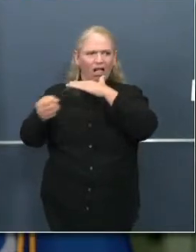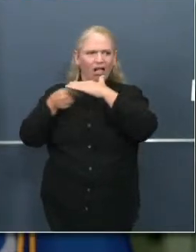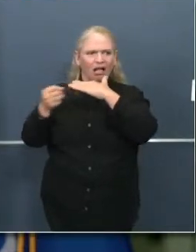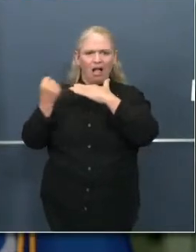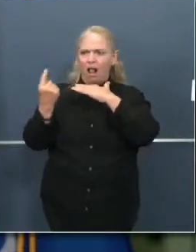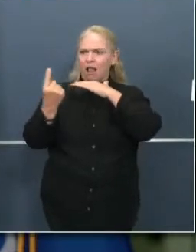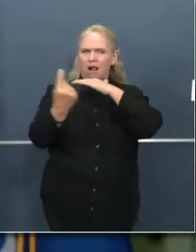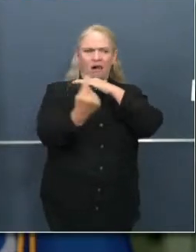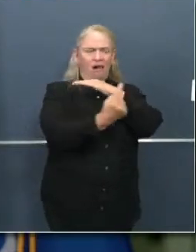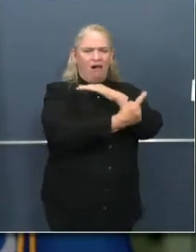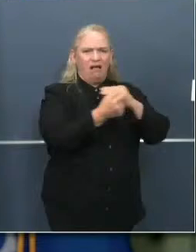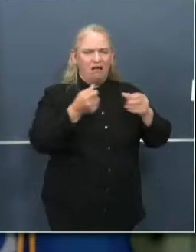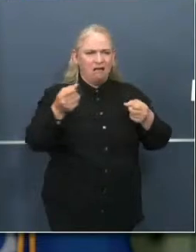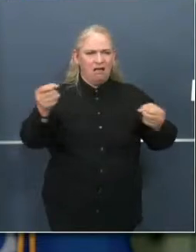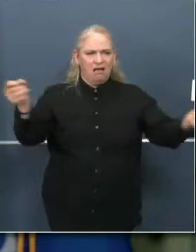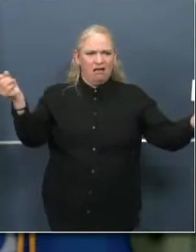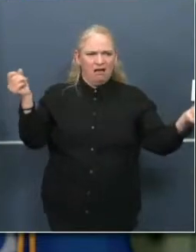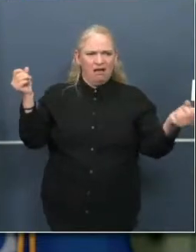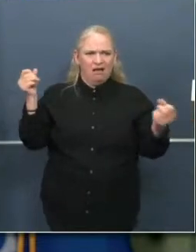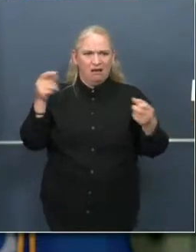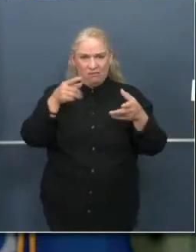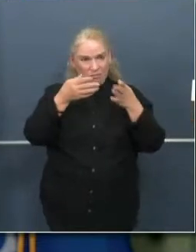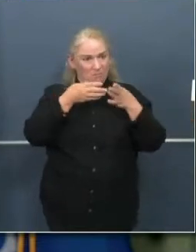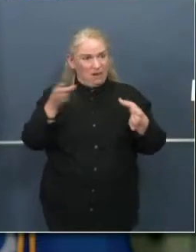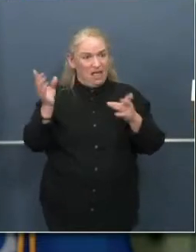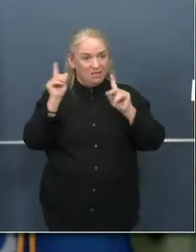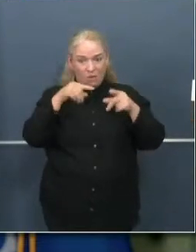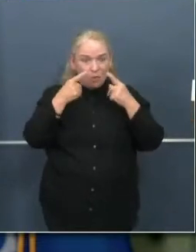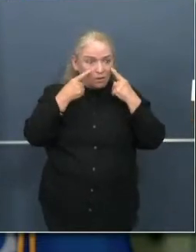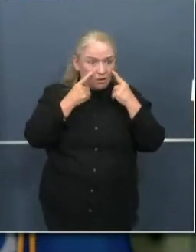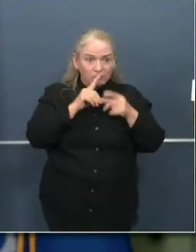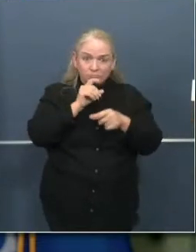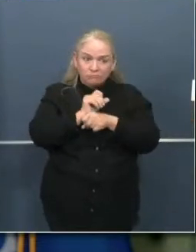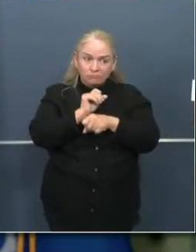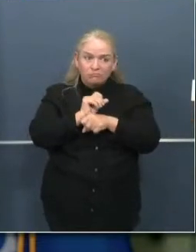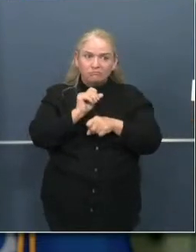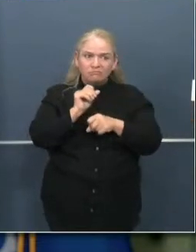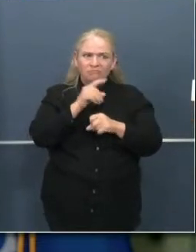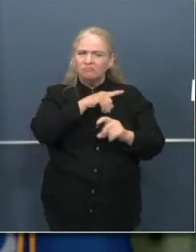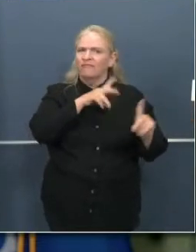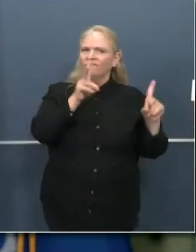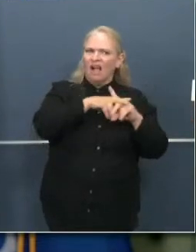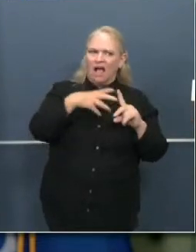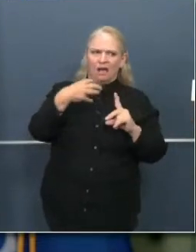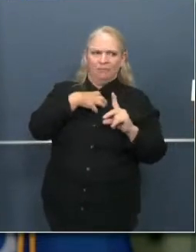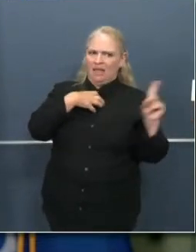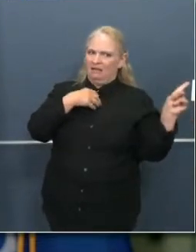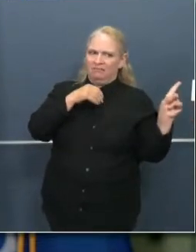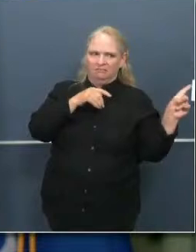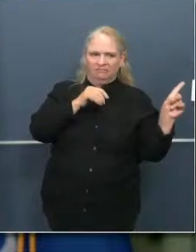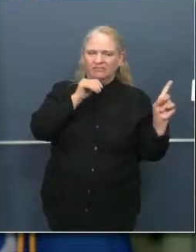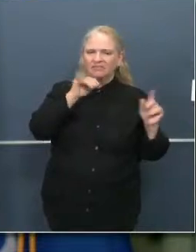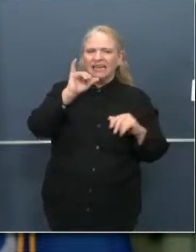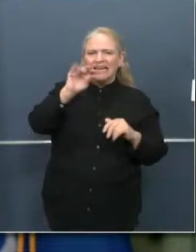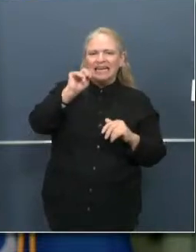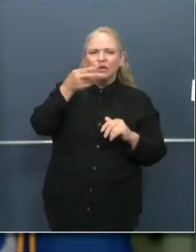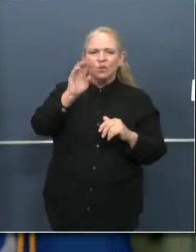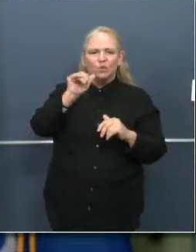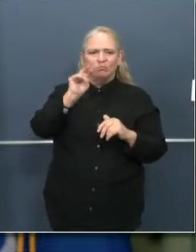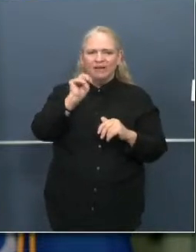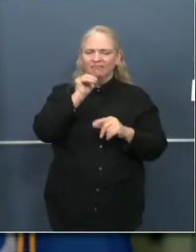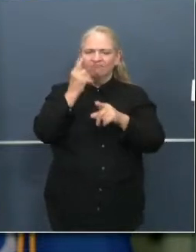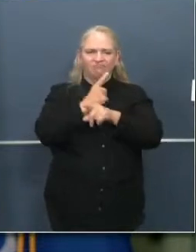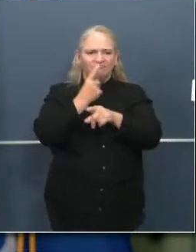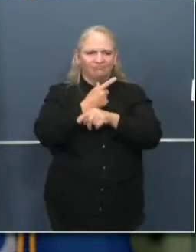your specific plans to address what one epidemiologist is describing as a Chernobyl situation there? Yeah, we've been working on